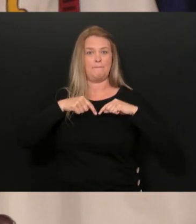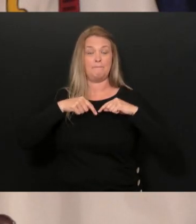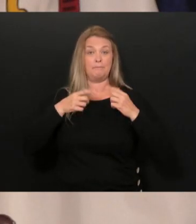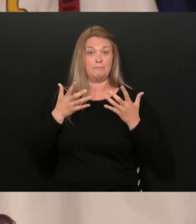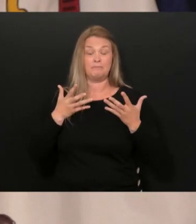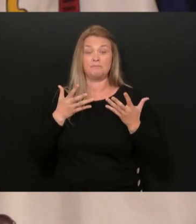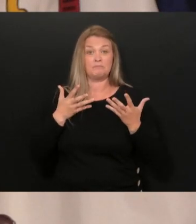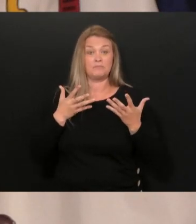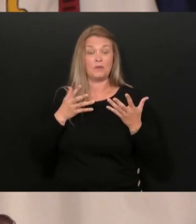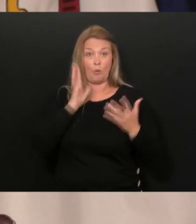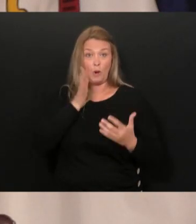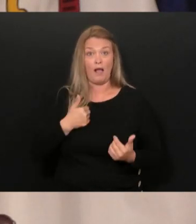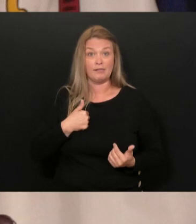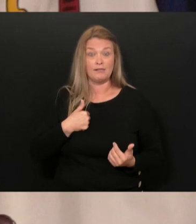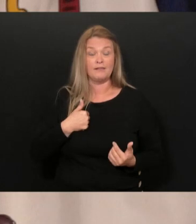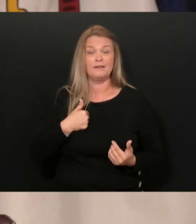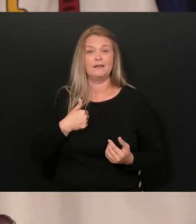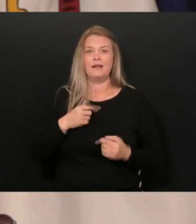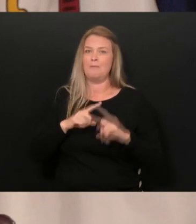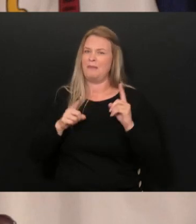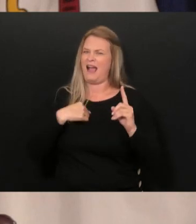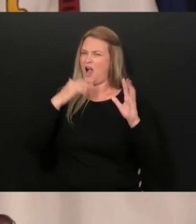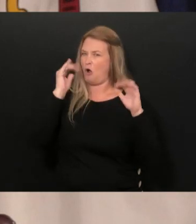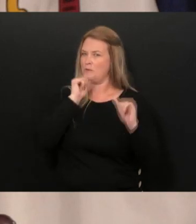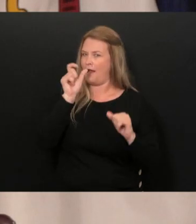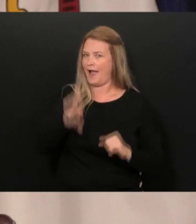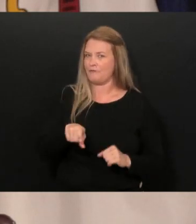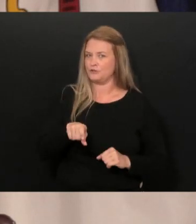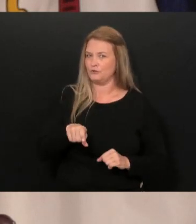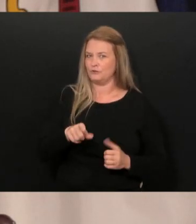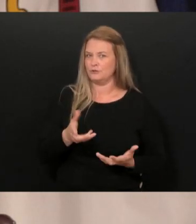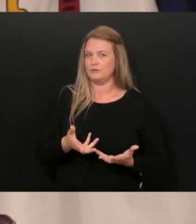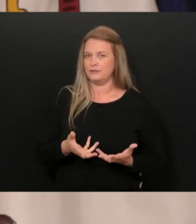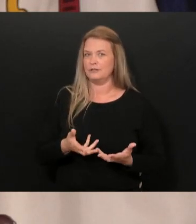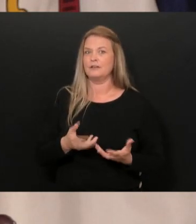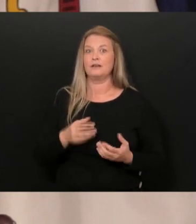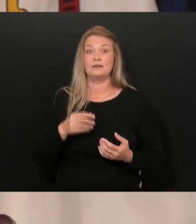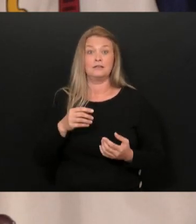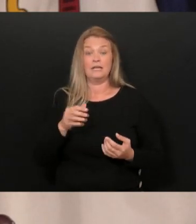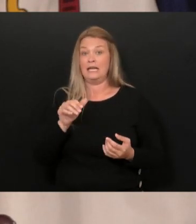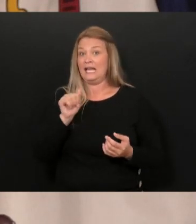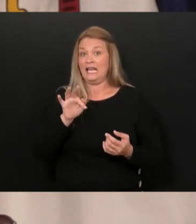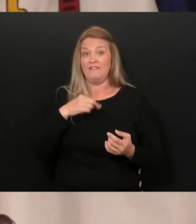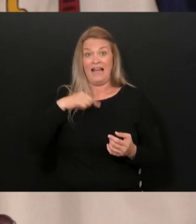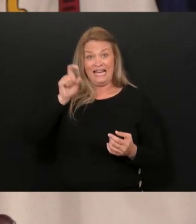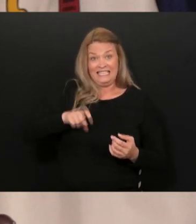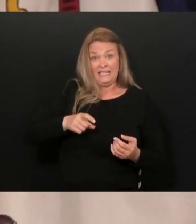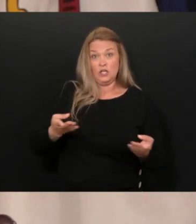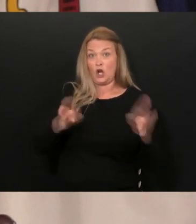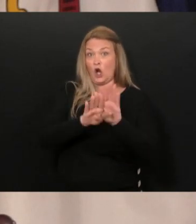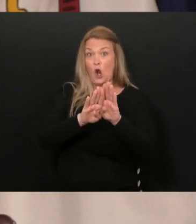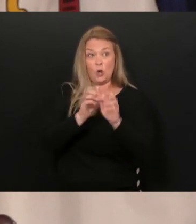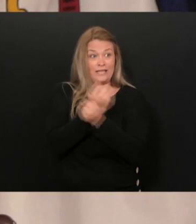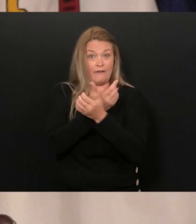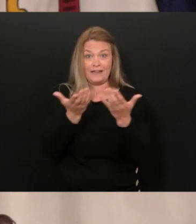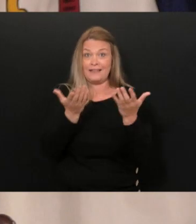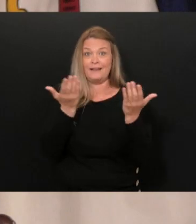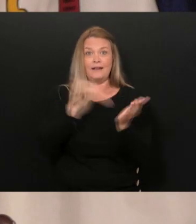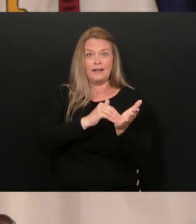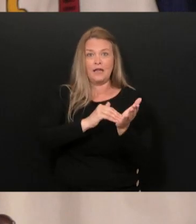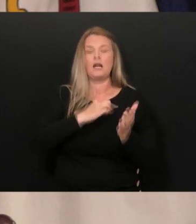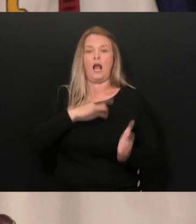and I hope and pray we don't have to go this far, but if need be, I'll close it back down. That's just all there is to it,